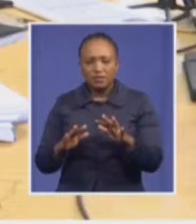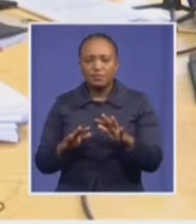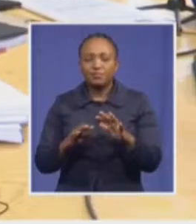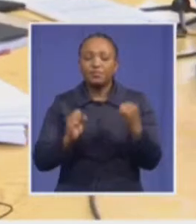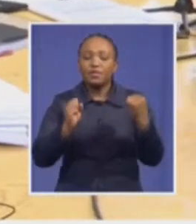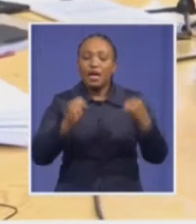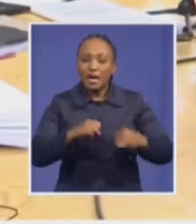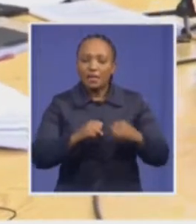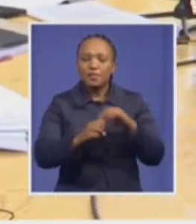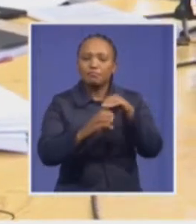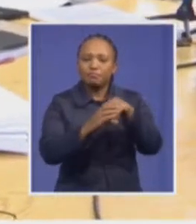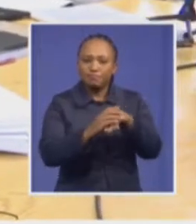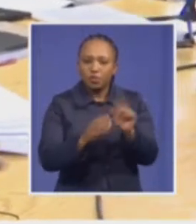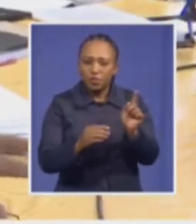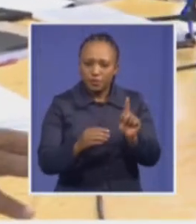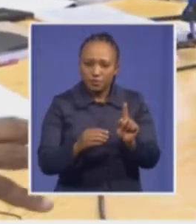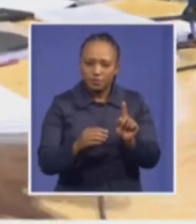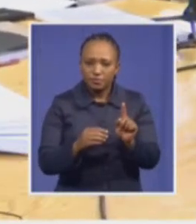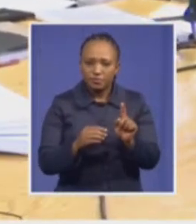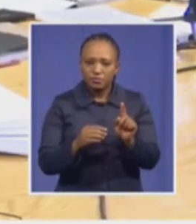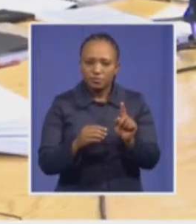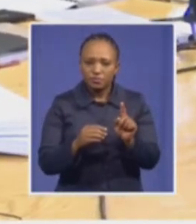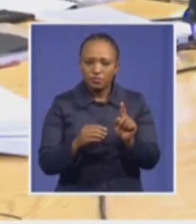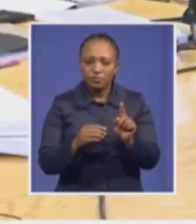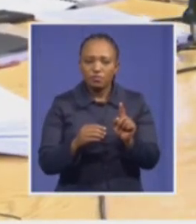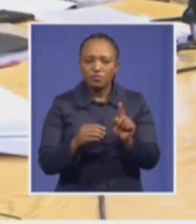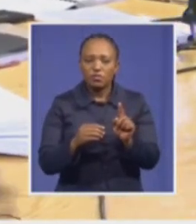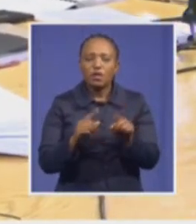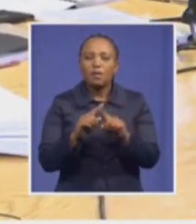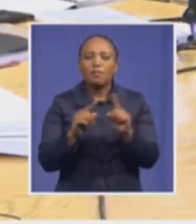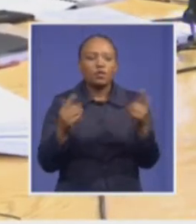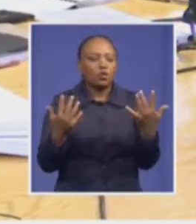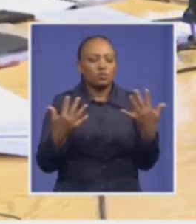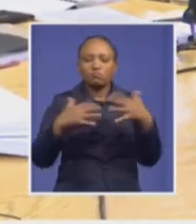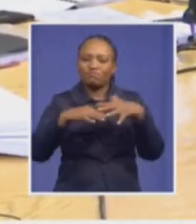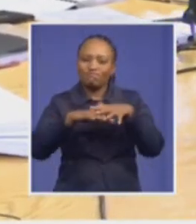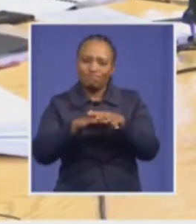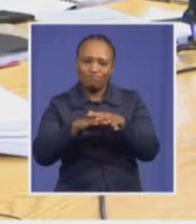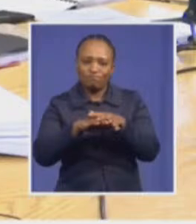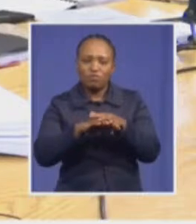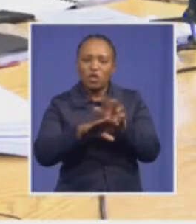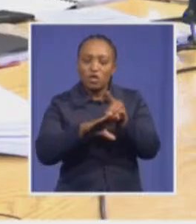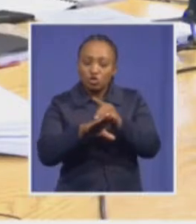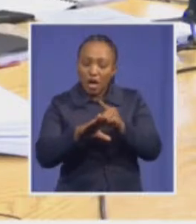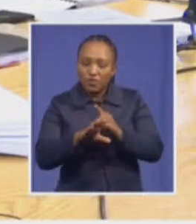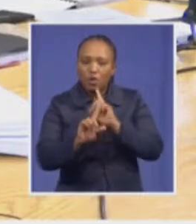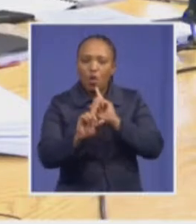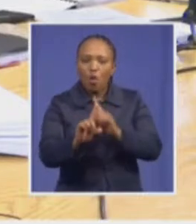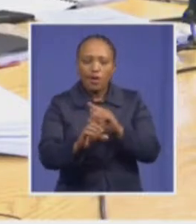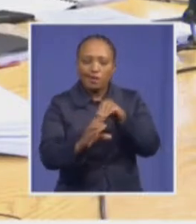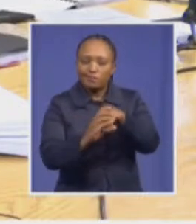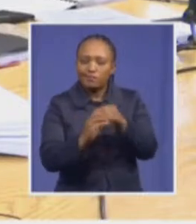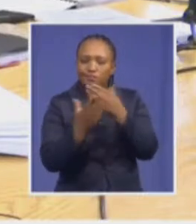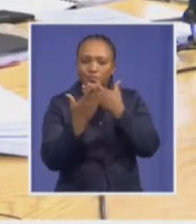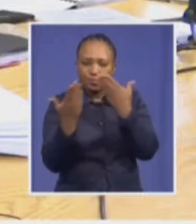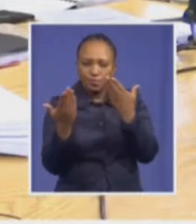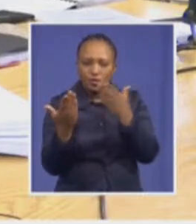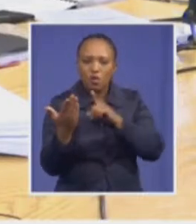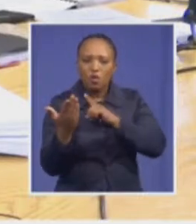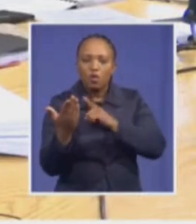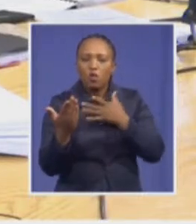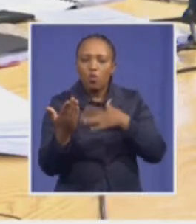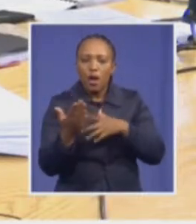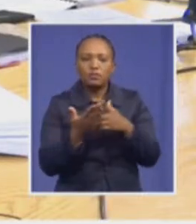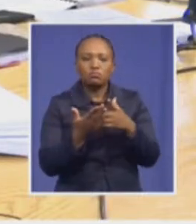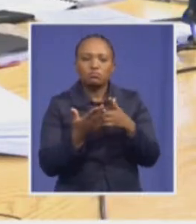not incorporated in that draft order, Yes. because we wanted to keep deliberately so Yeah. the issue of the